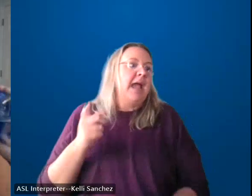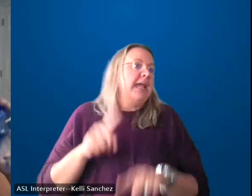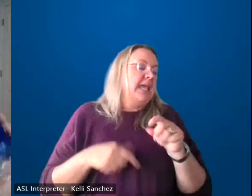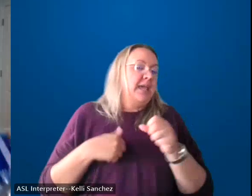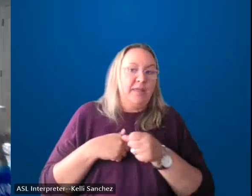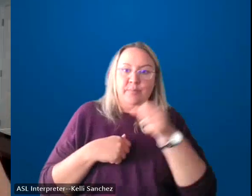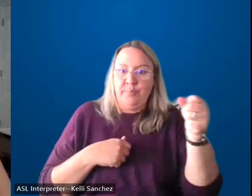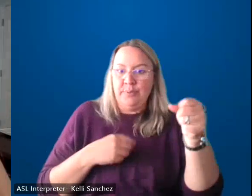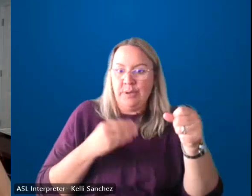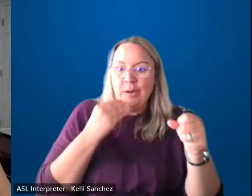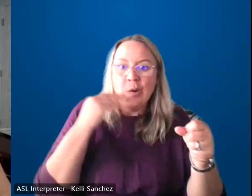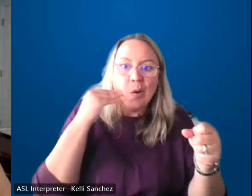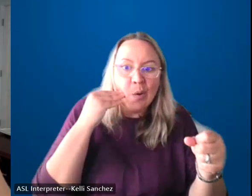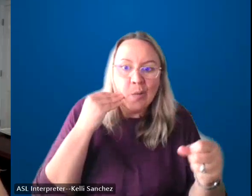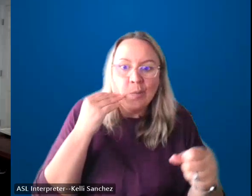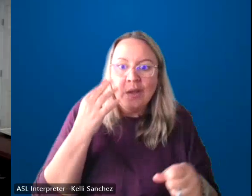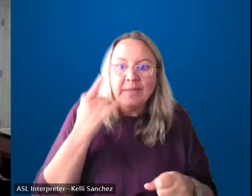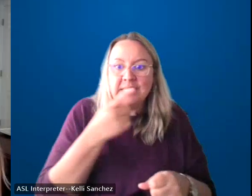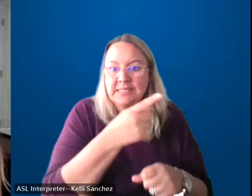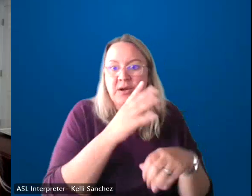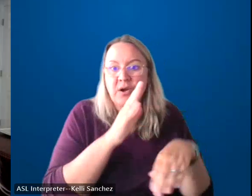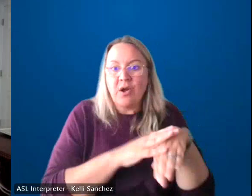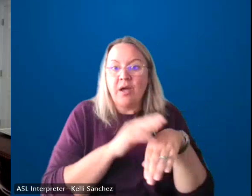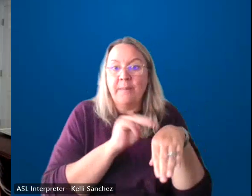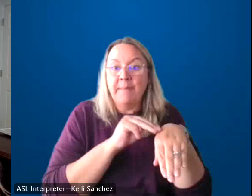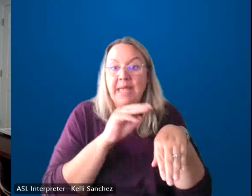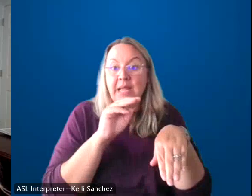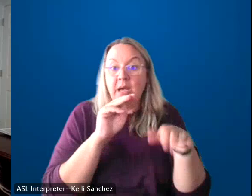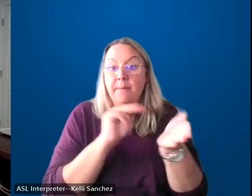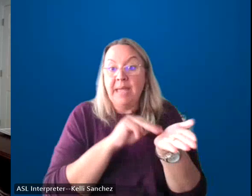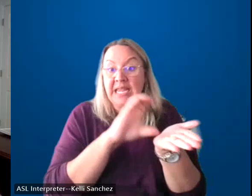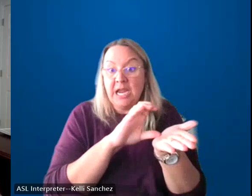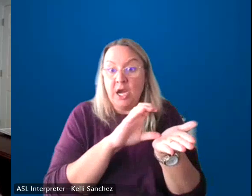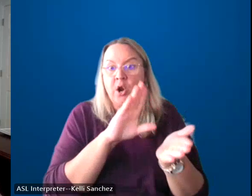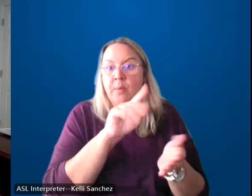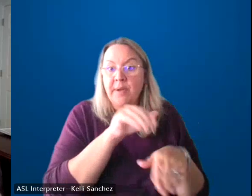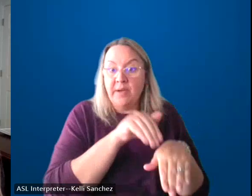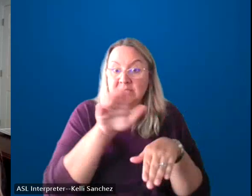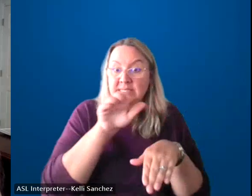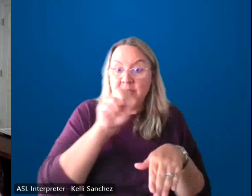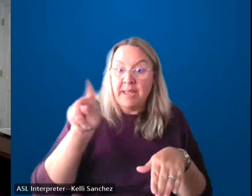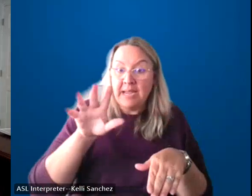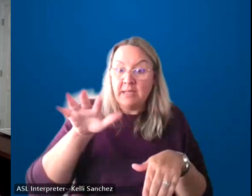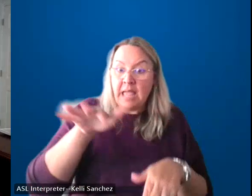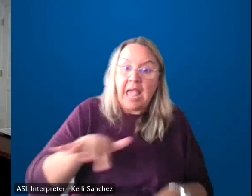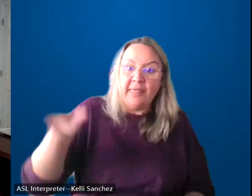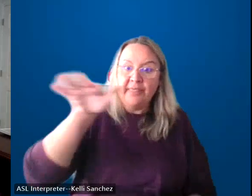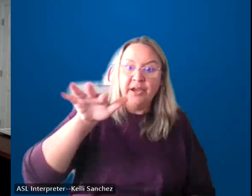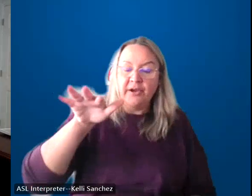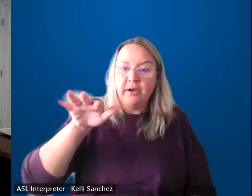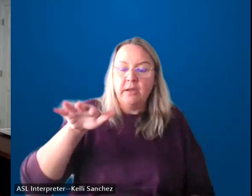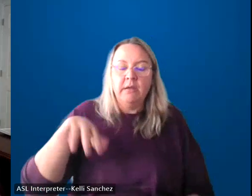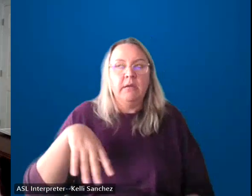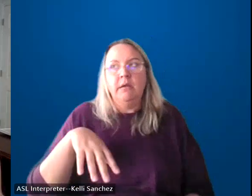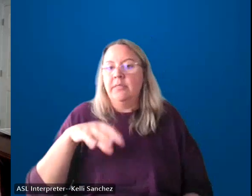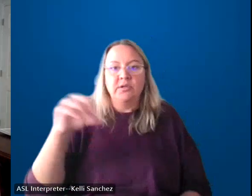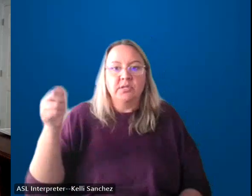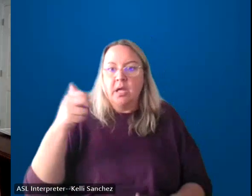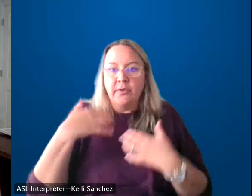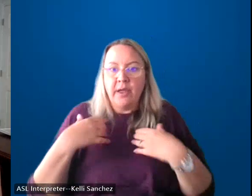on Medicare, but if we send them back into their environment and they already got complex health